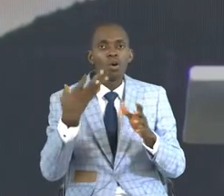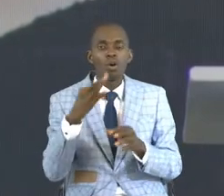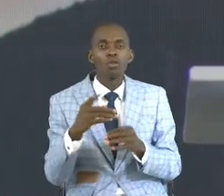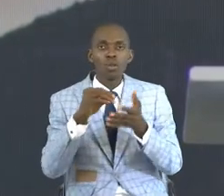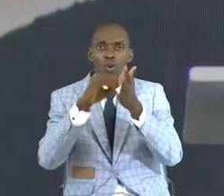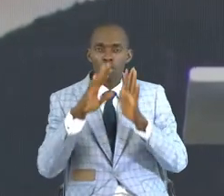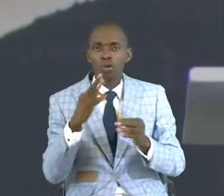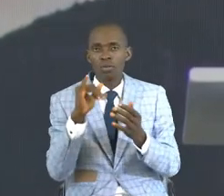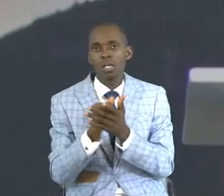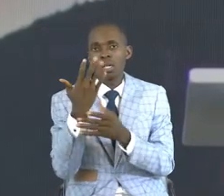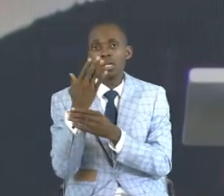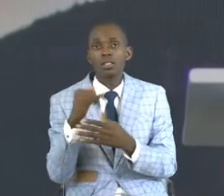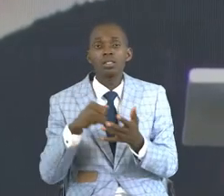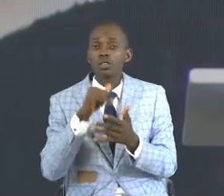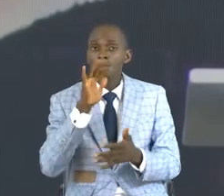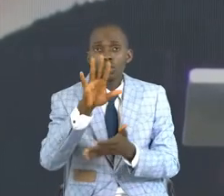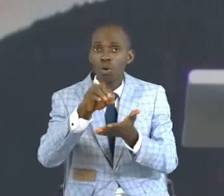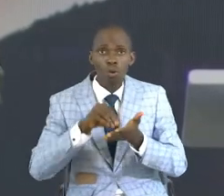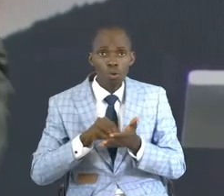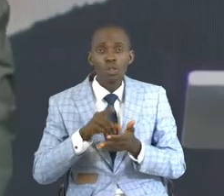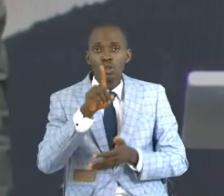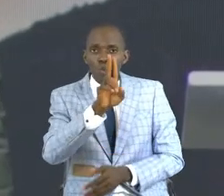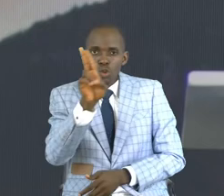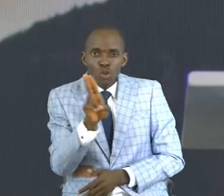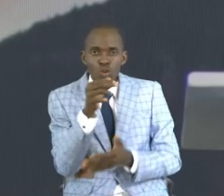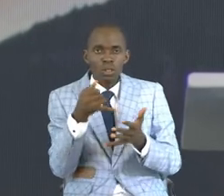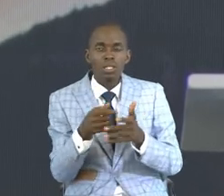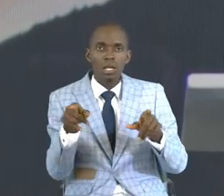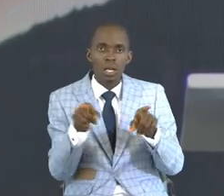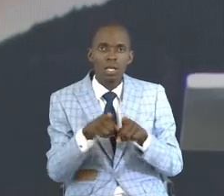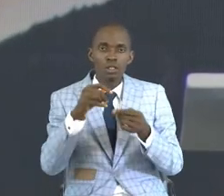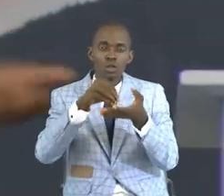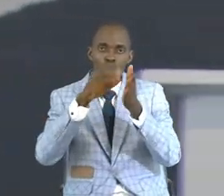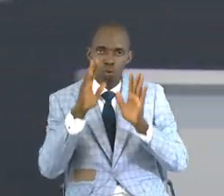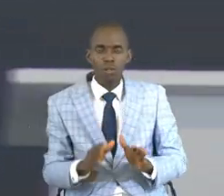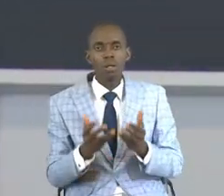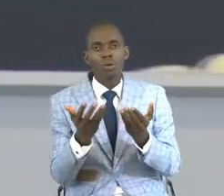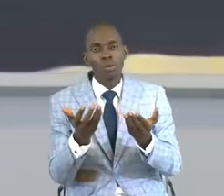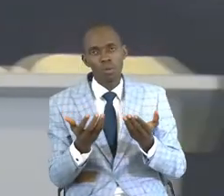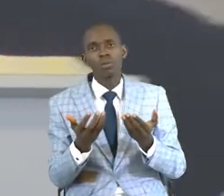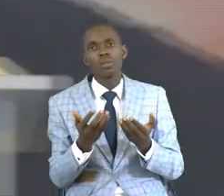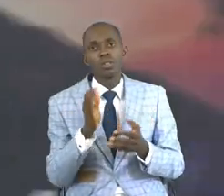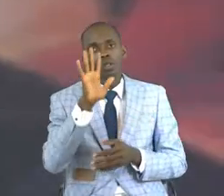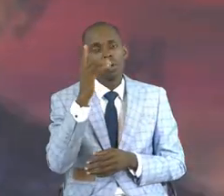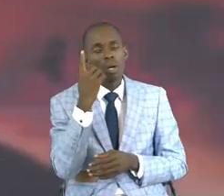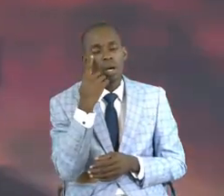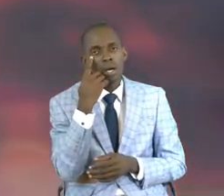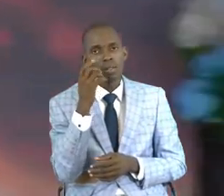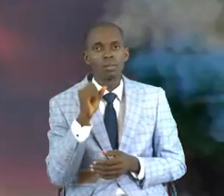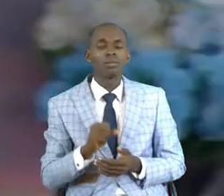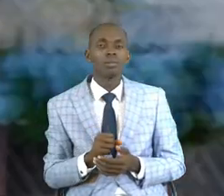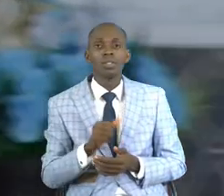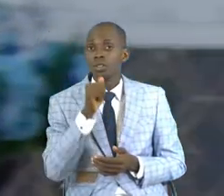owner. You see it as the owner demands. Your eyes, not your